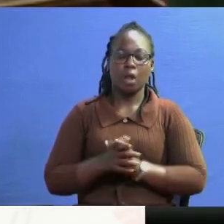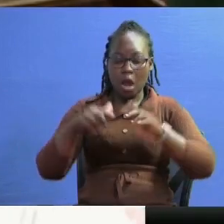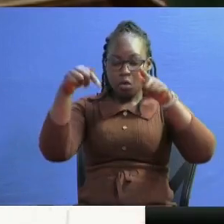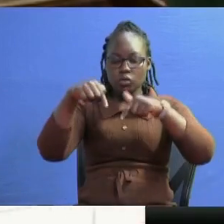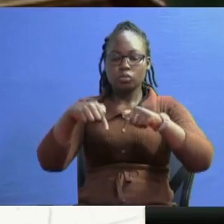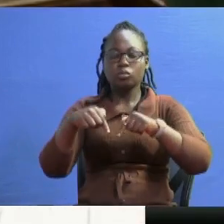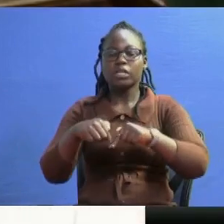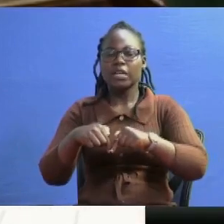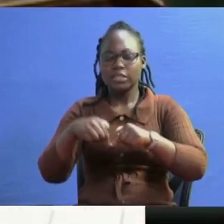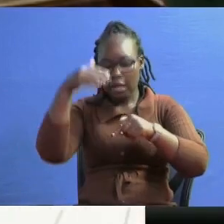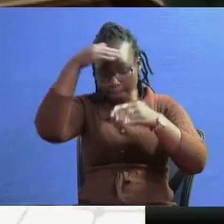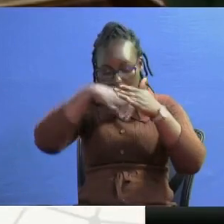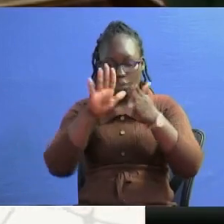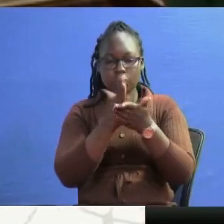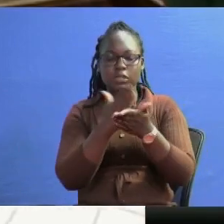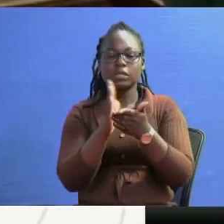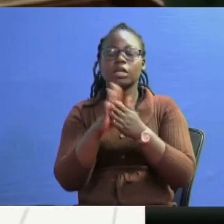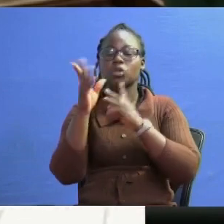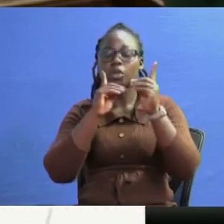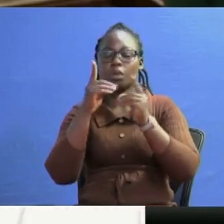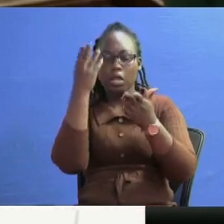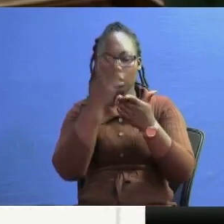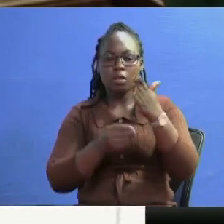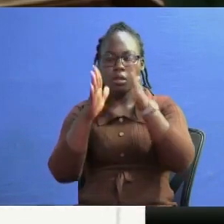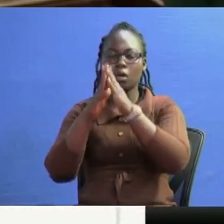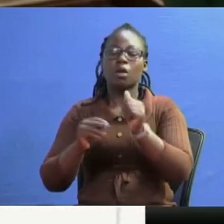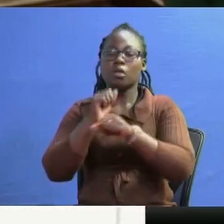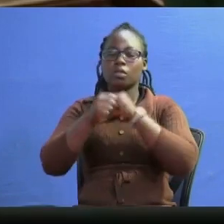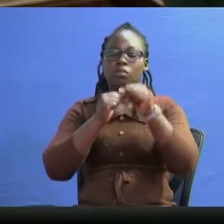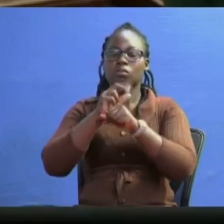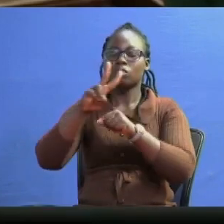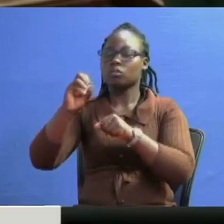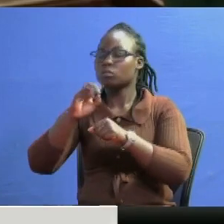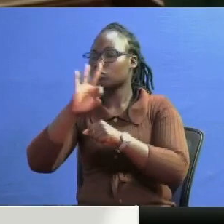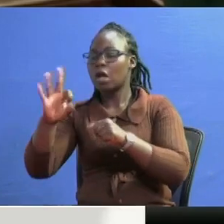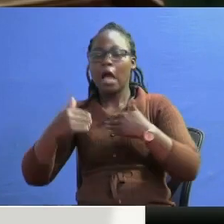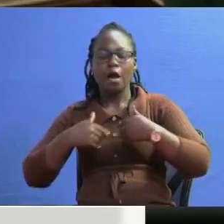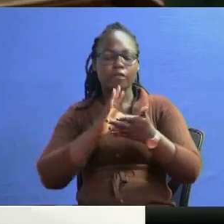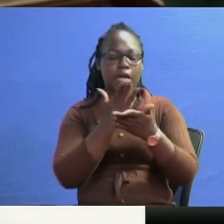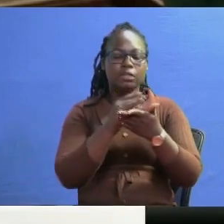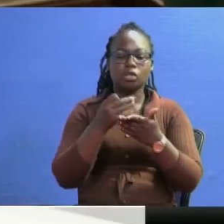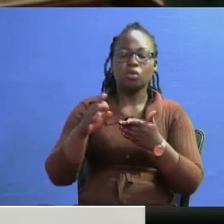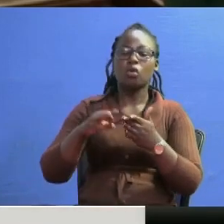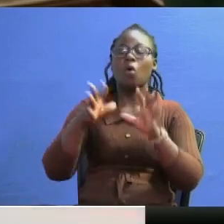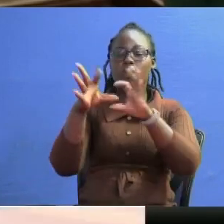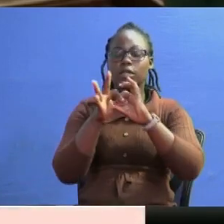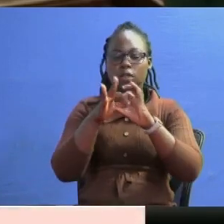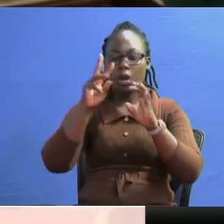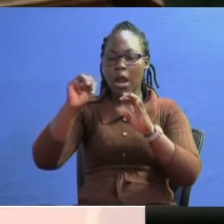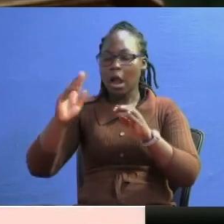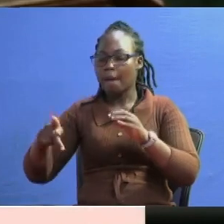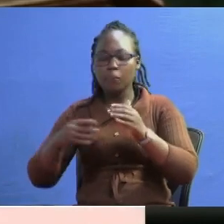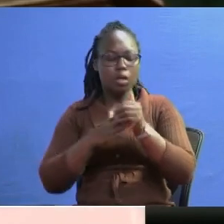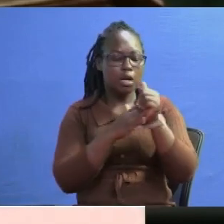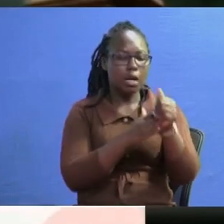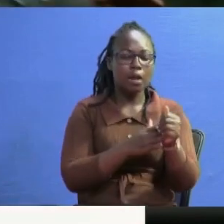Today's Parliament session debating the Affordable Housing Bill 2023 saw a section of Azimio MPs, led by